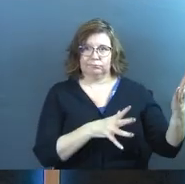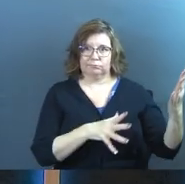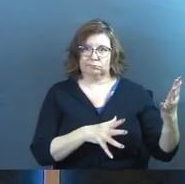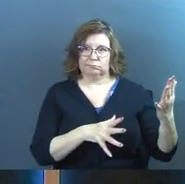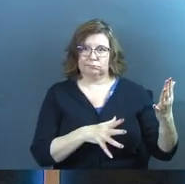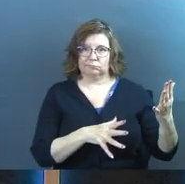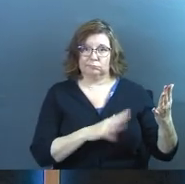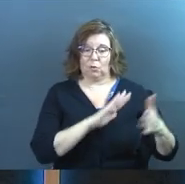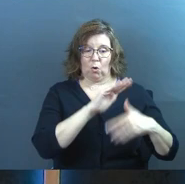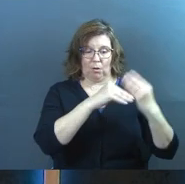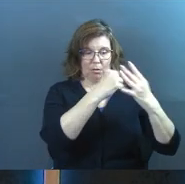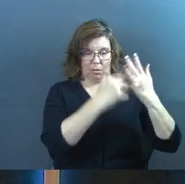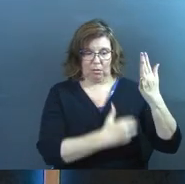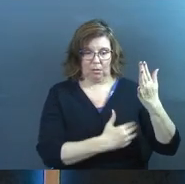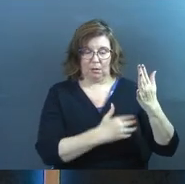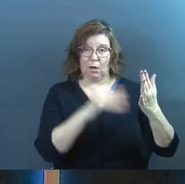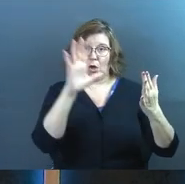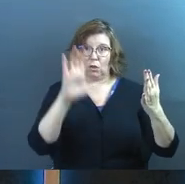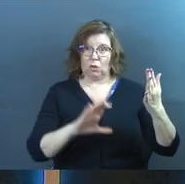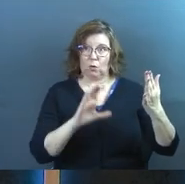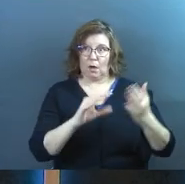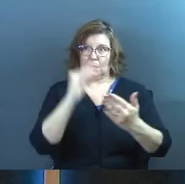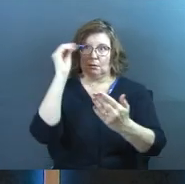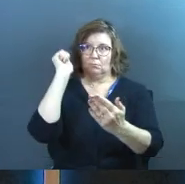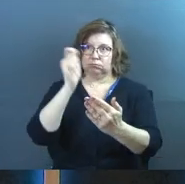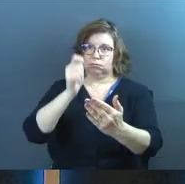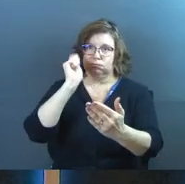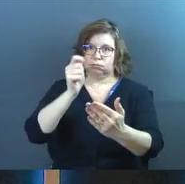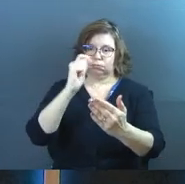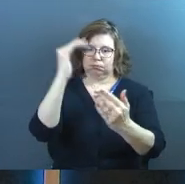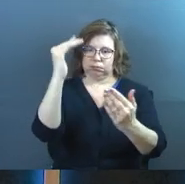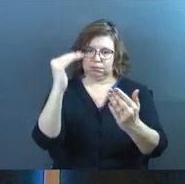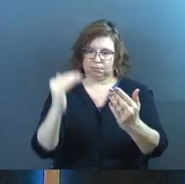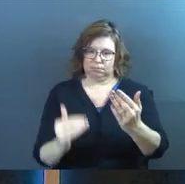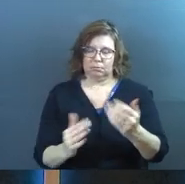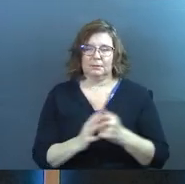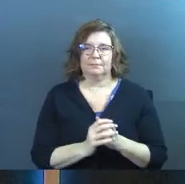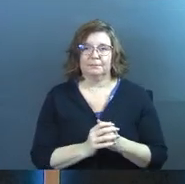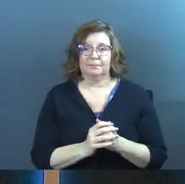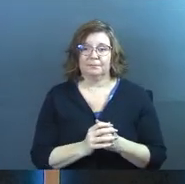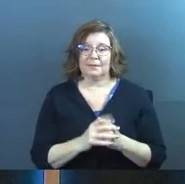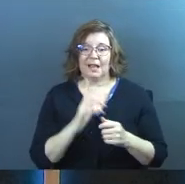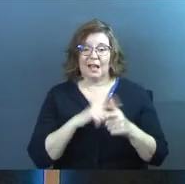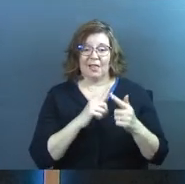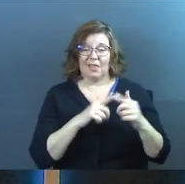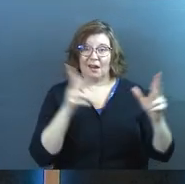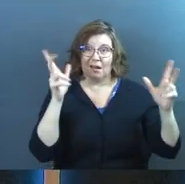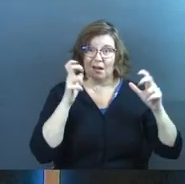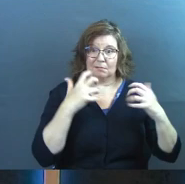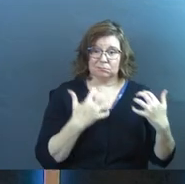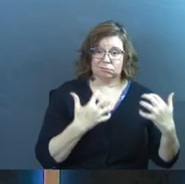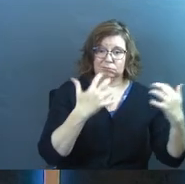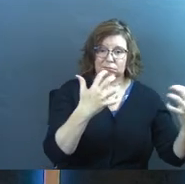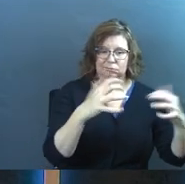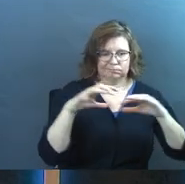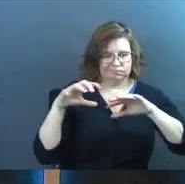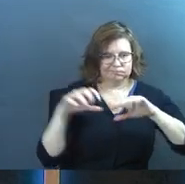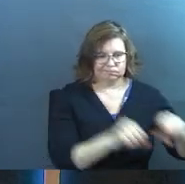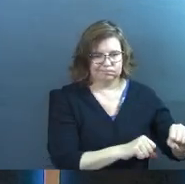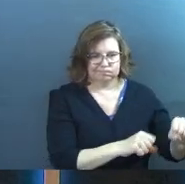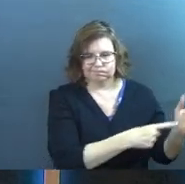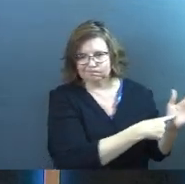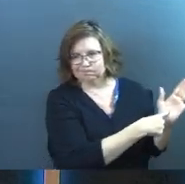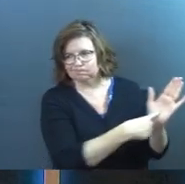nailing it to the cross. And having disarmed the powers and authorities, he made a public spectacle of them, triumphing over